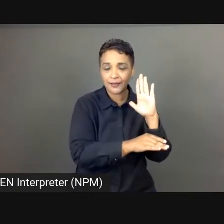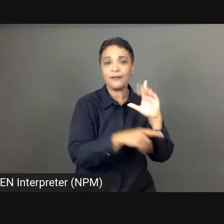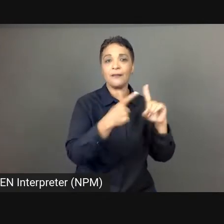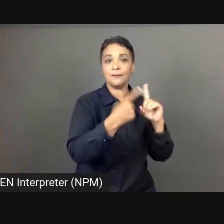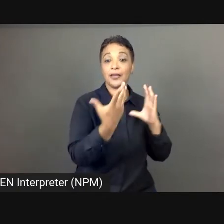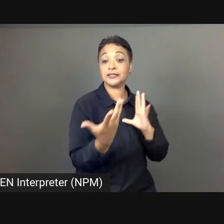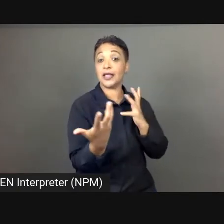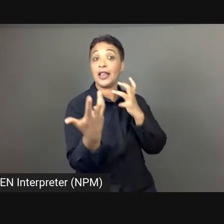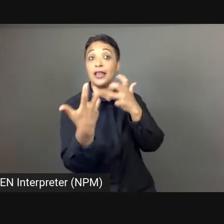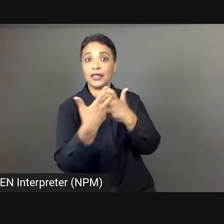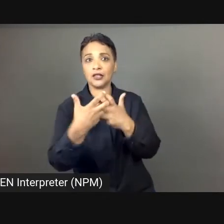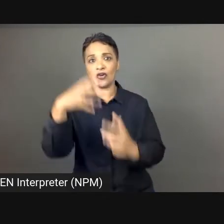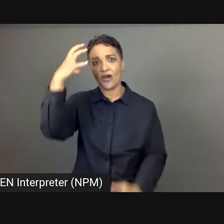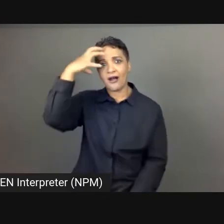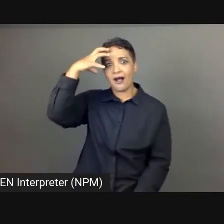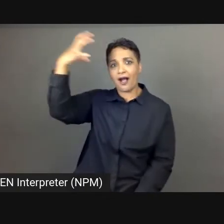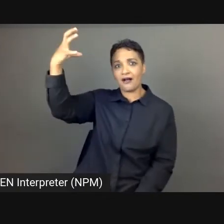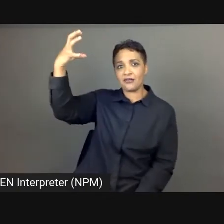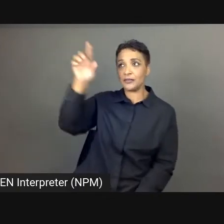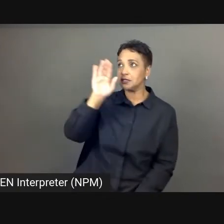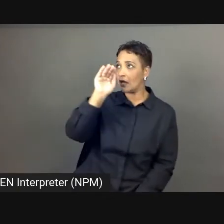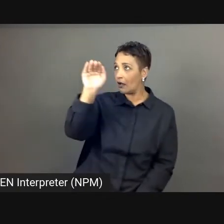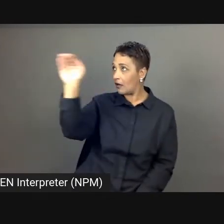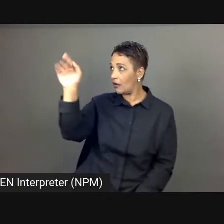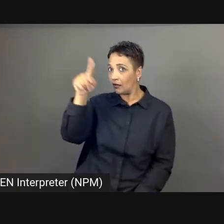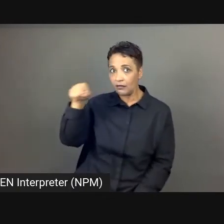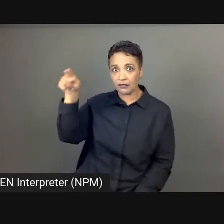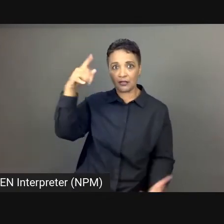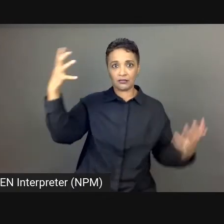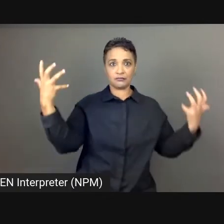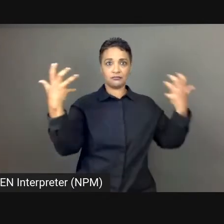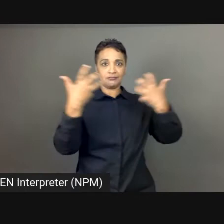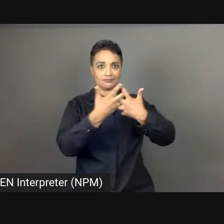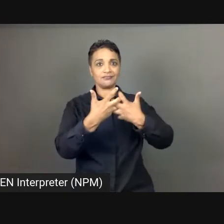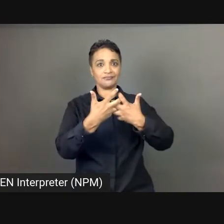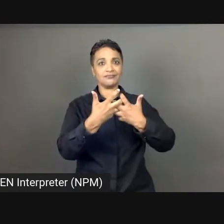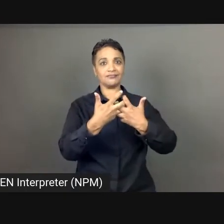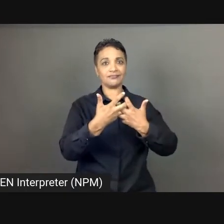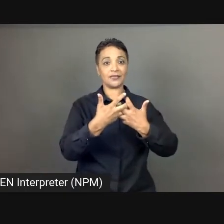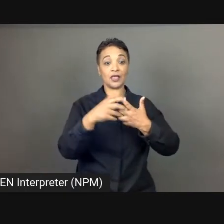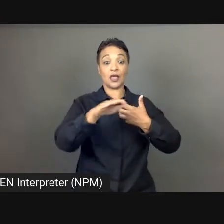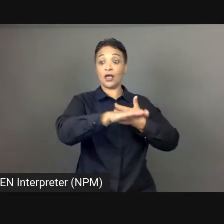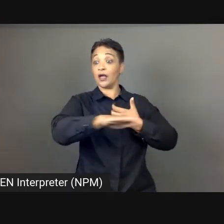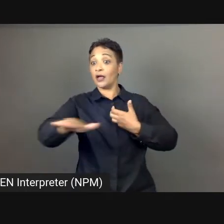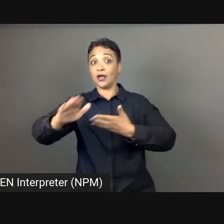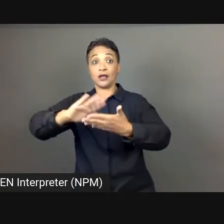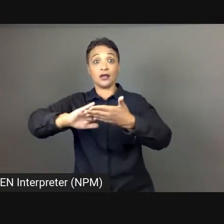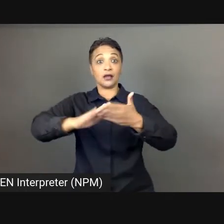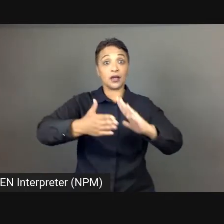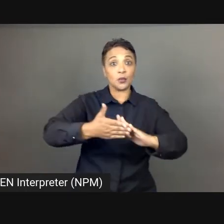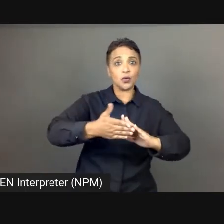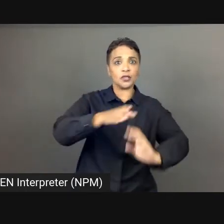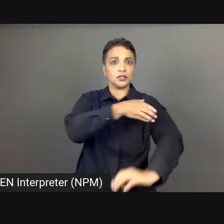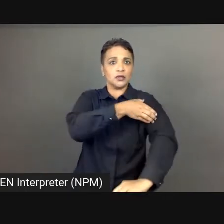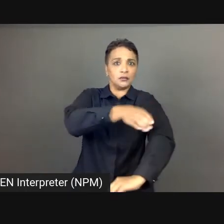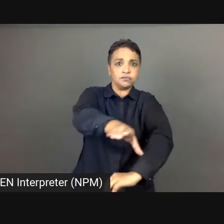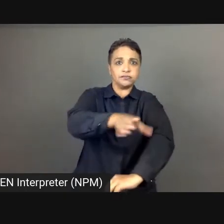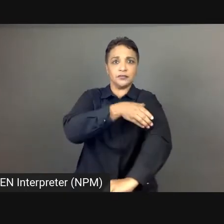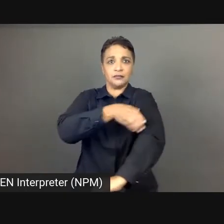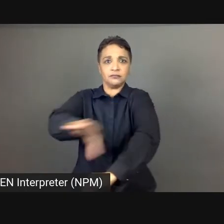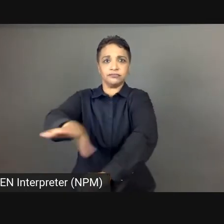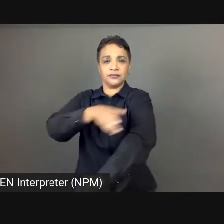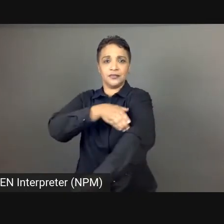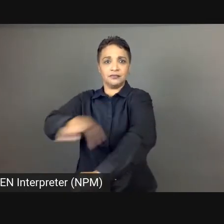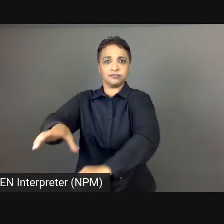their obligations, and that is really working towards empowering agency and capabilities of right holders to